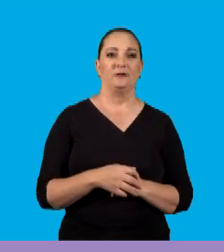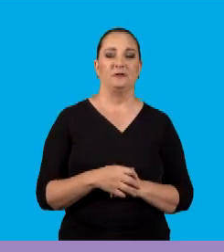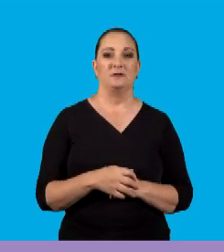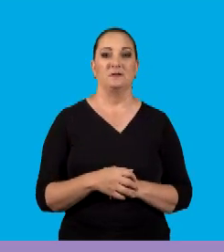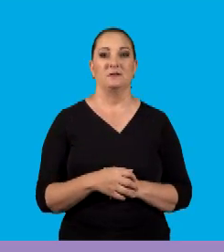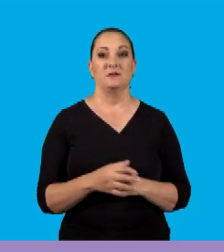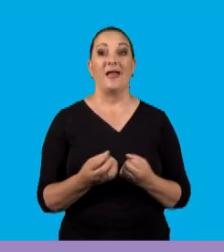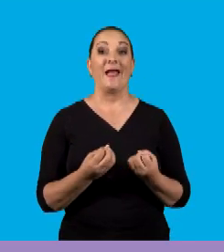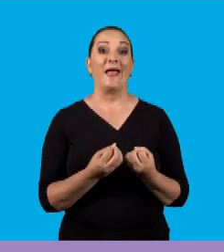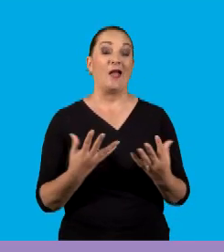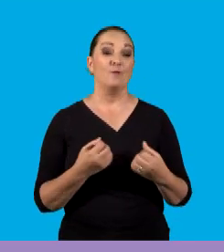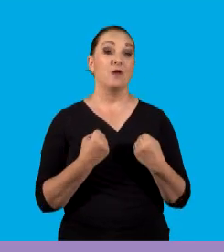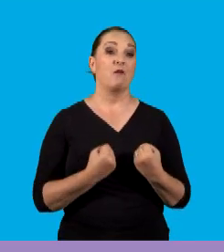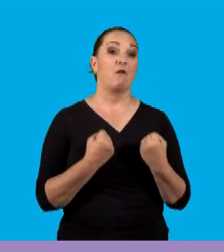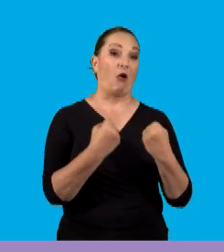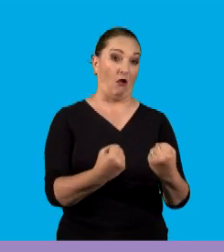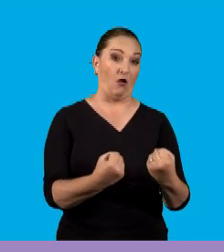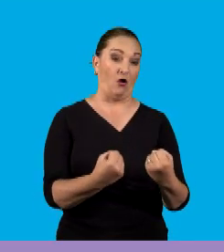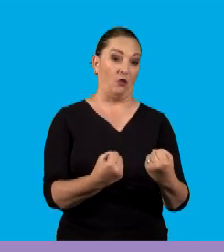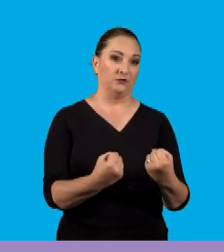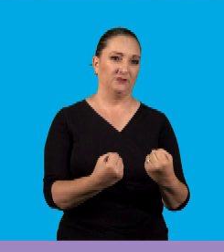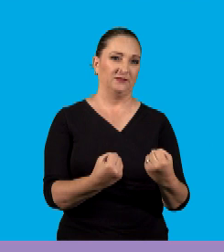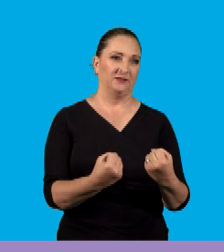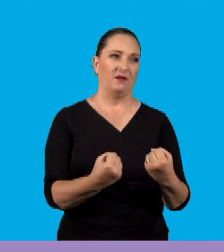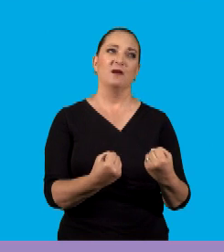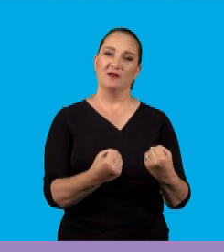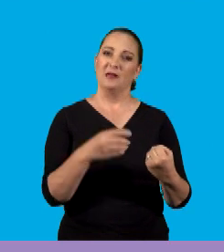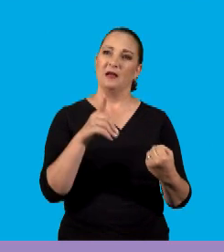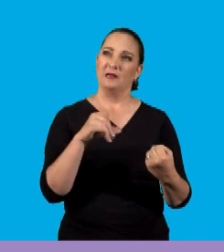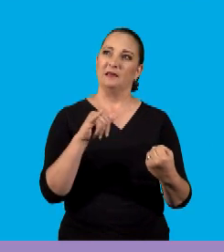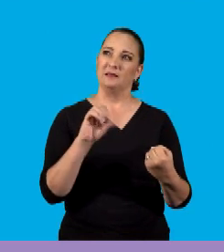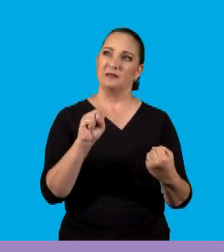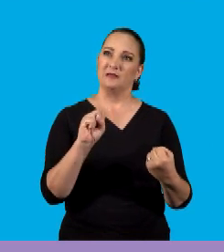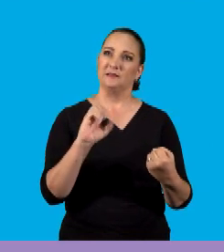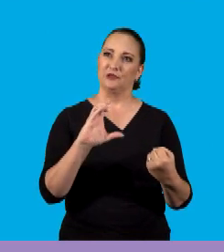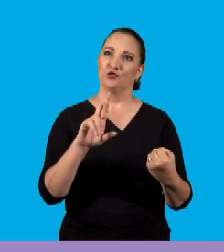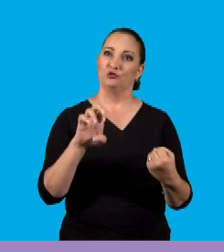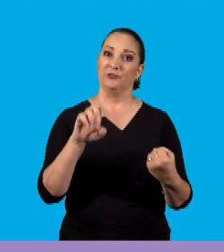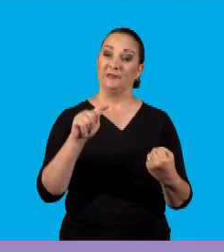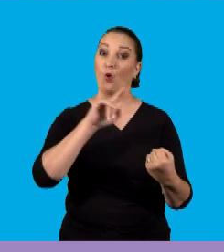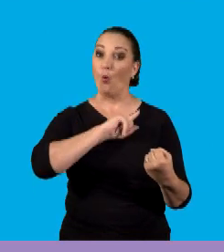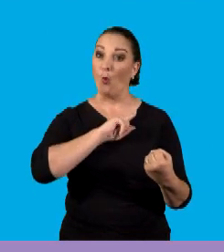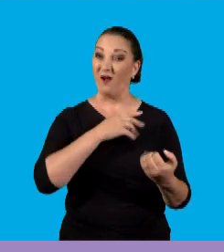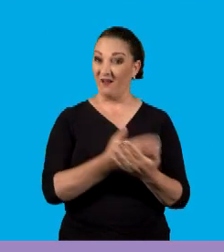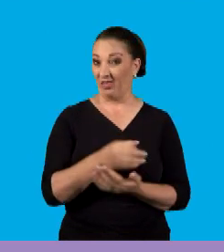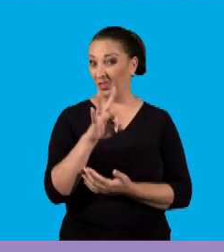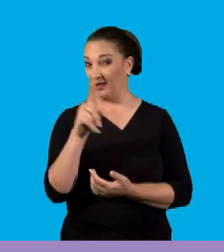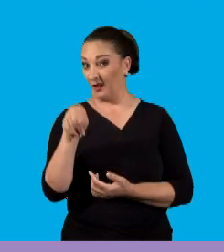relationship between the number of cars bought each month is discrete because we cannot